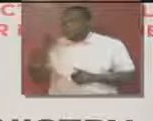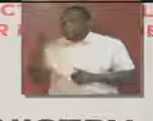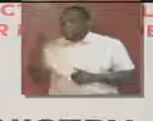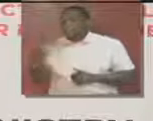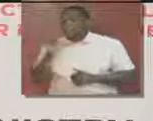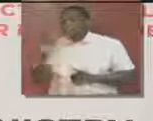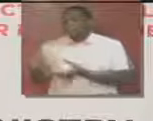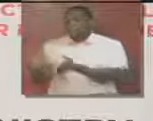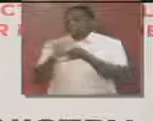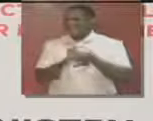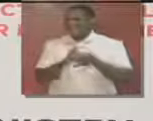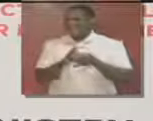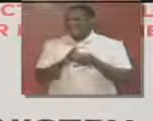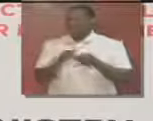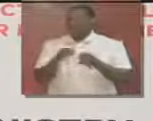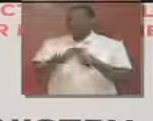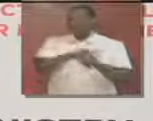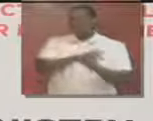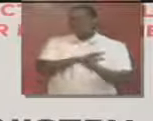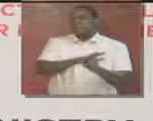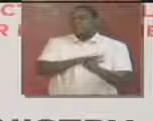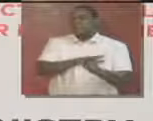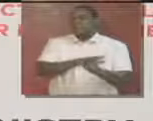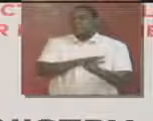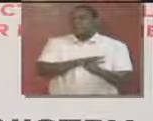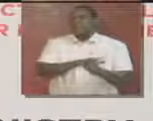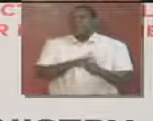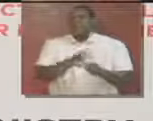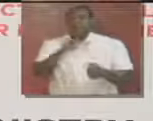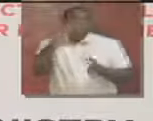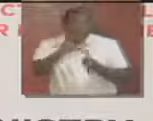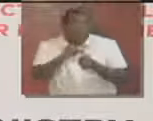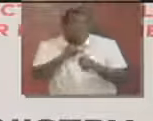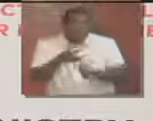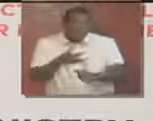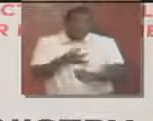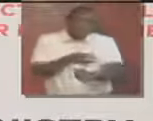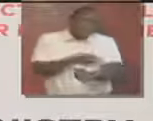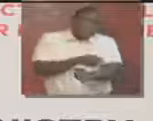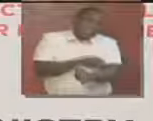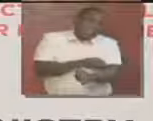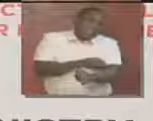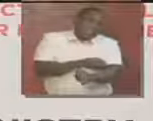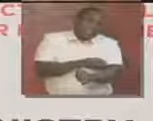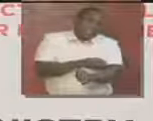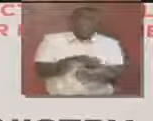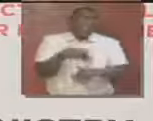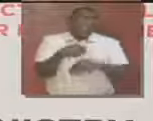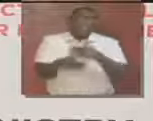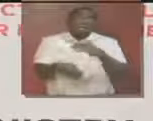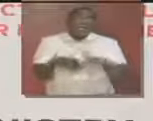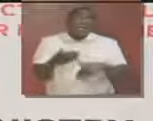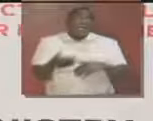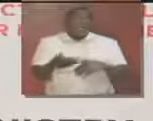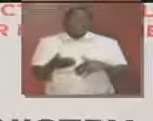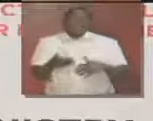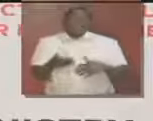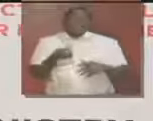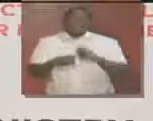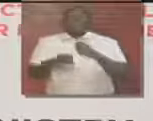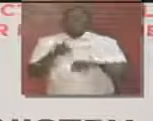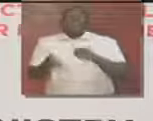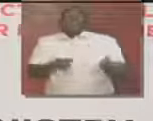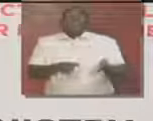even though you may have an effect immediately after or soon after having a vaccine, it doesn't mean it is caused by the